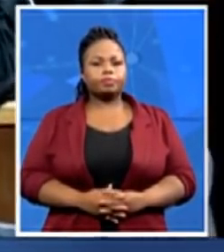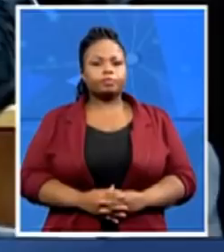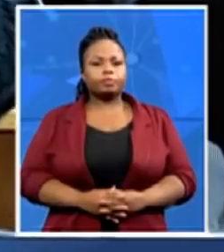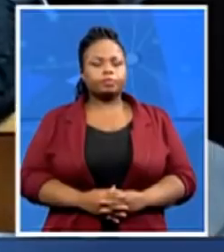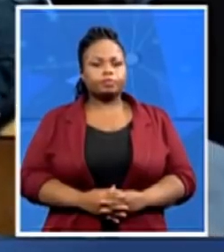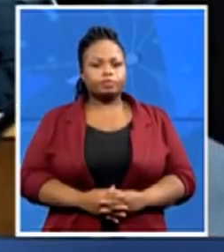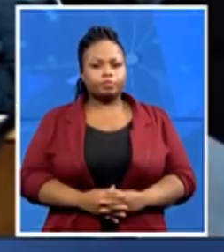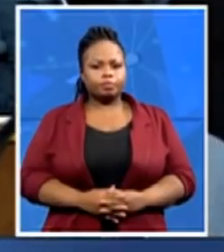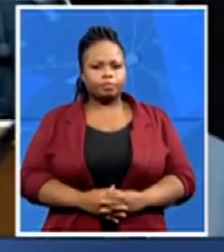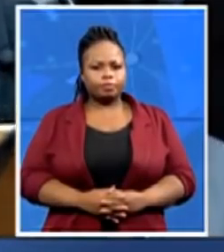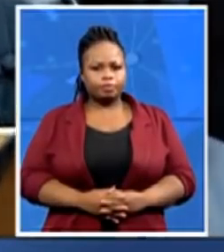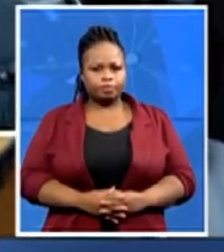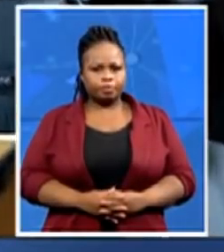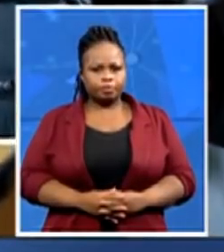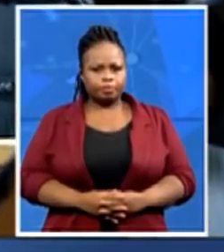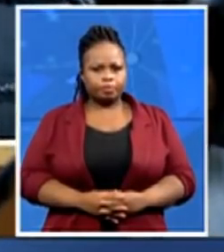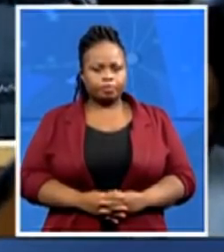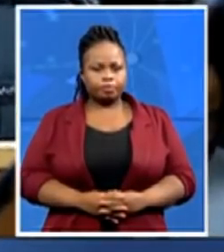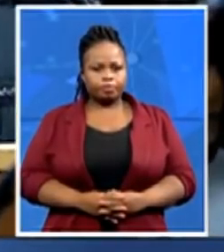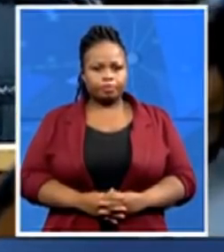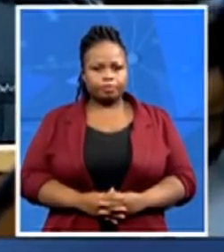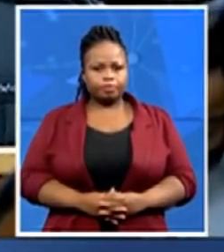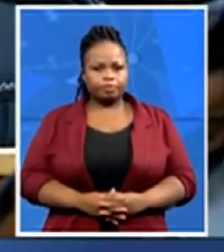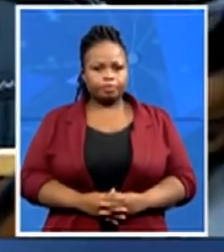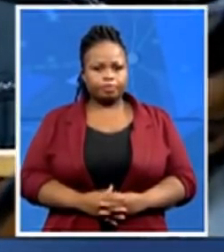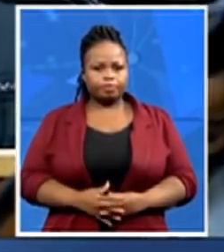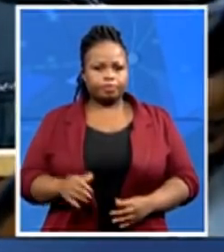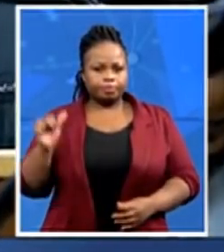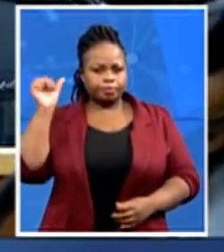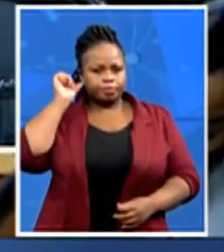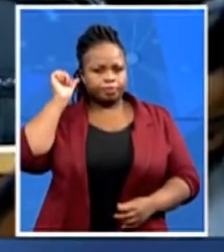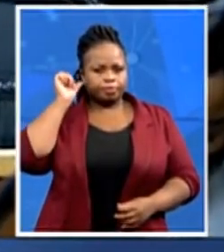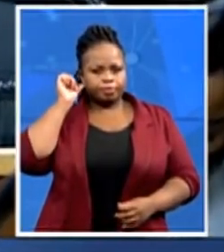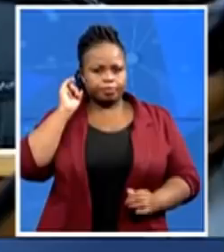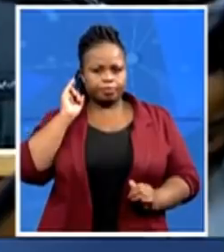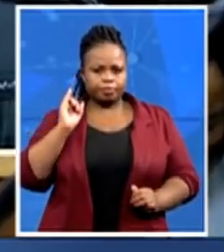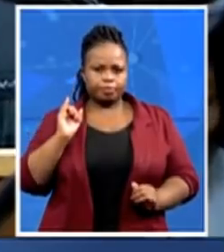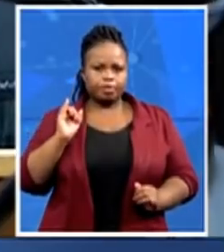he has not, the onus that was placed upon him, he has not succeeded